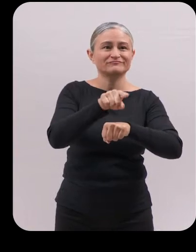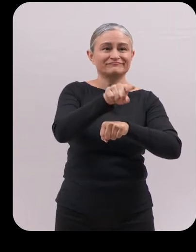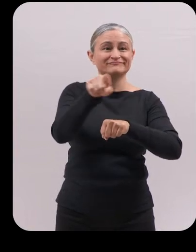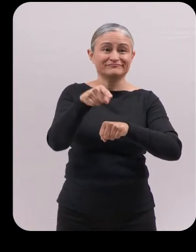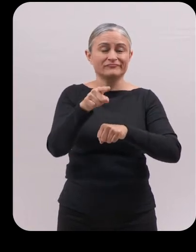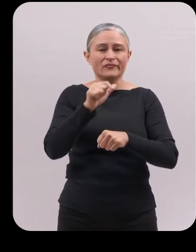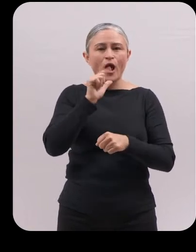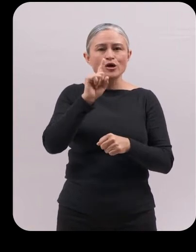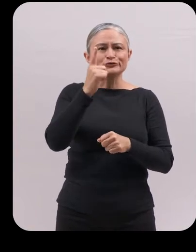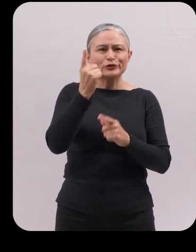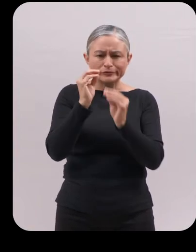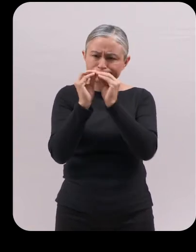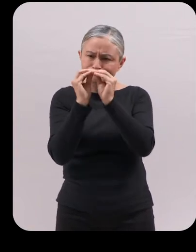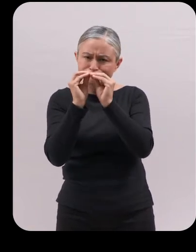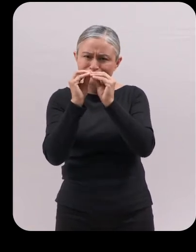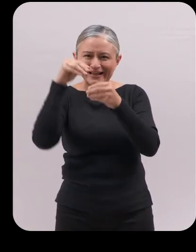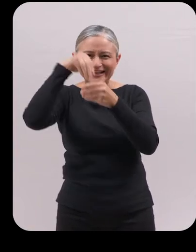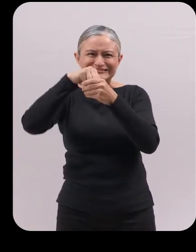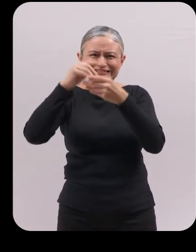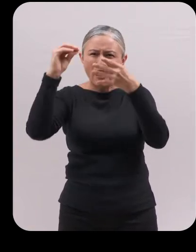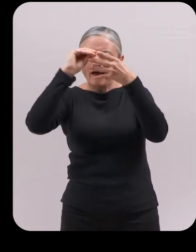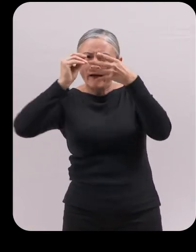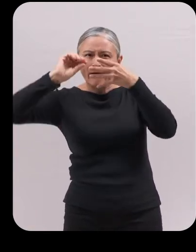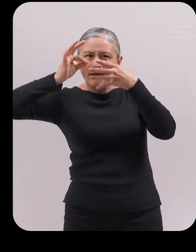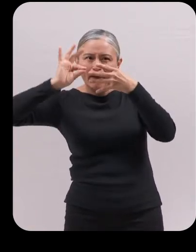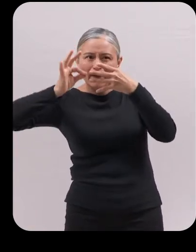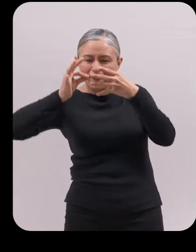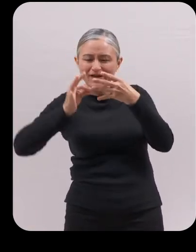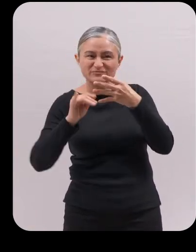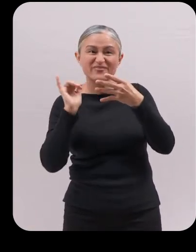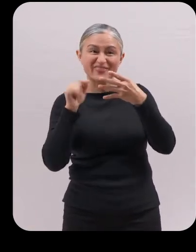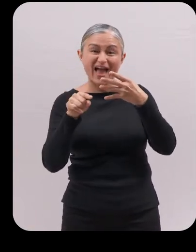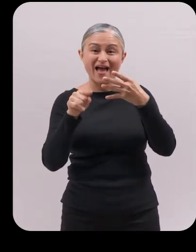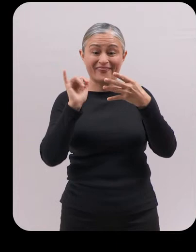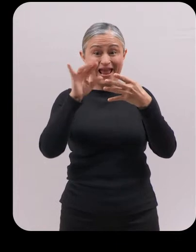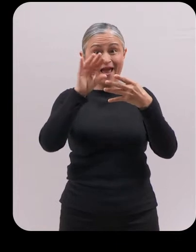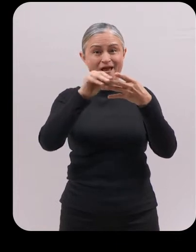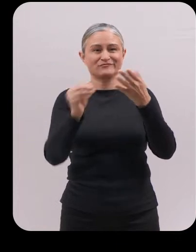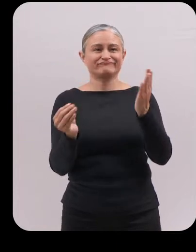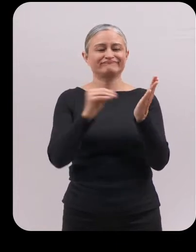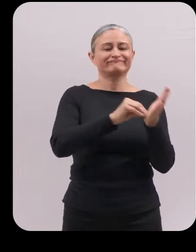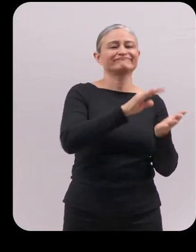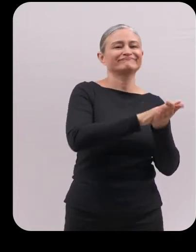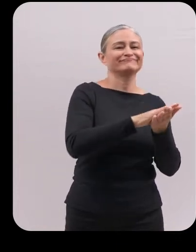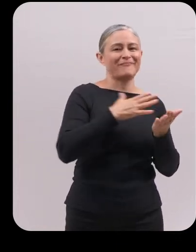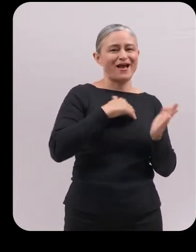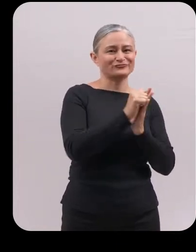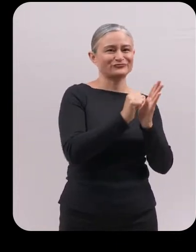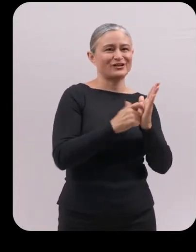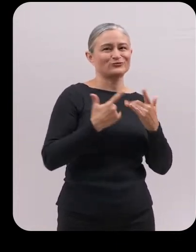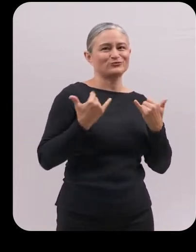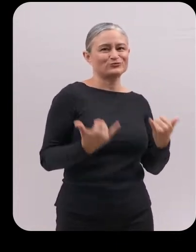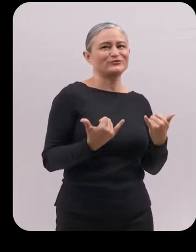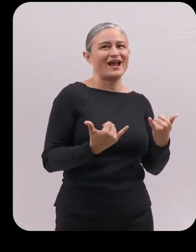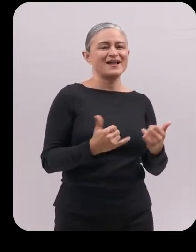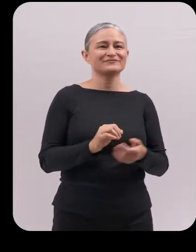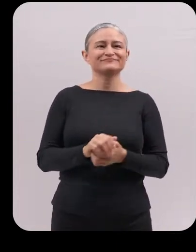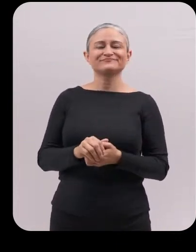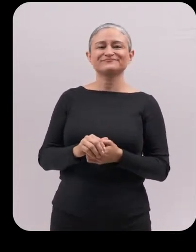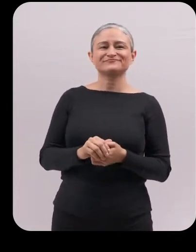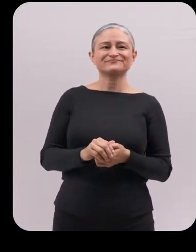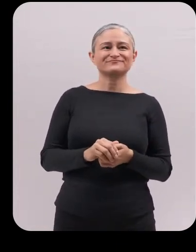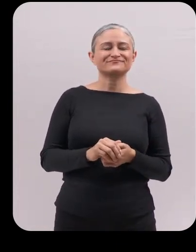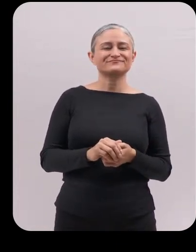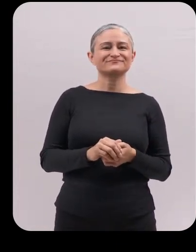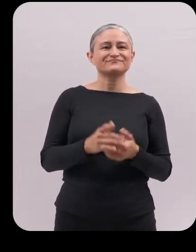build. Amazing products and services, and not the plumbing. Which takes me to our agenda for today.